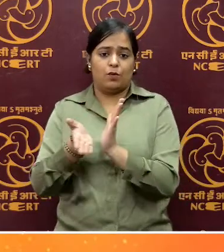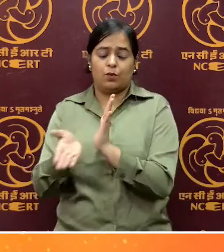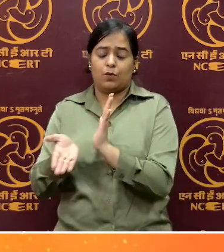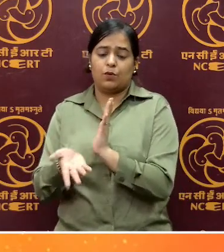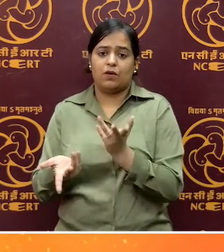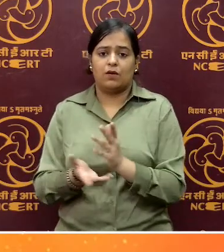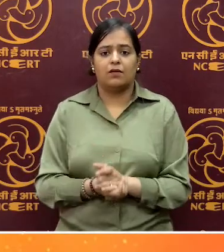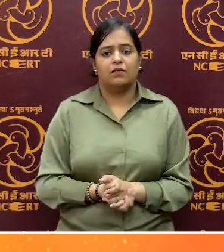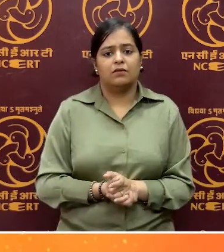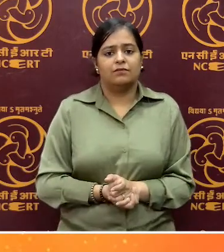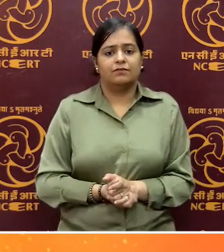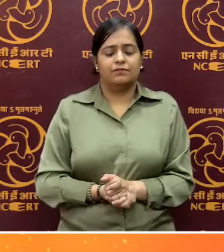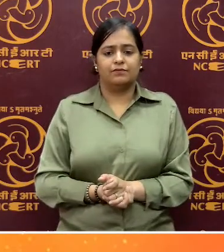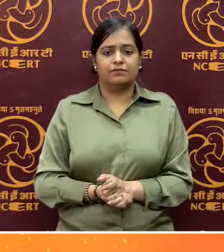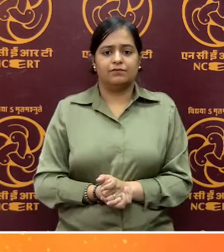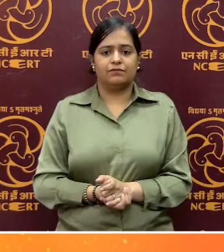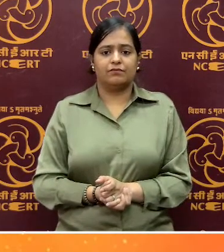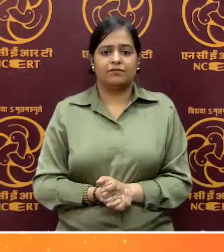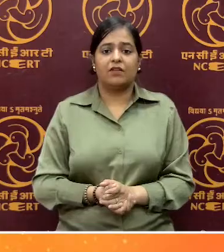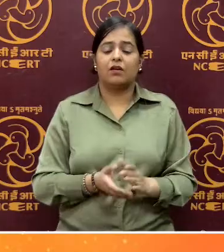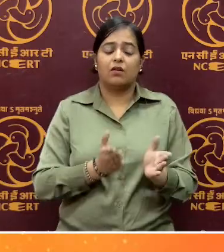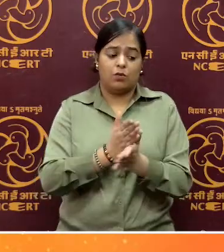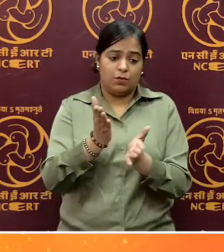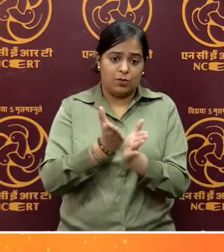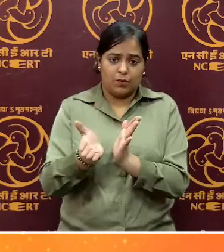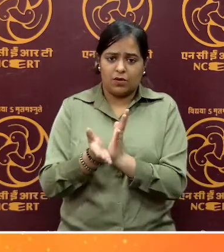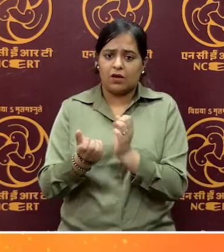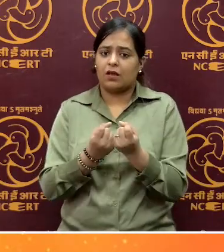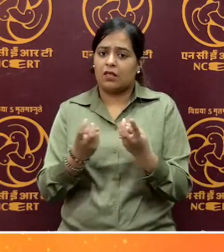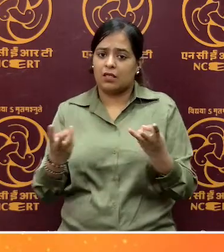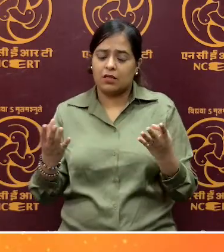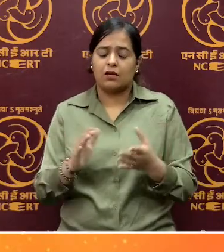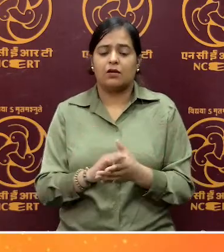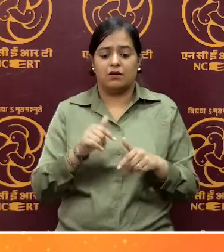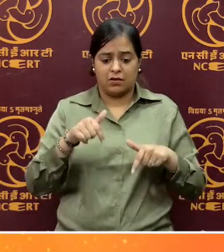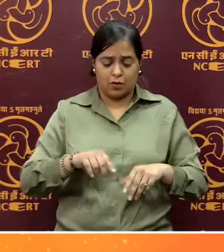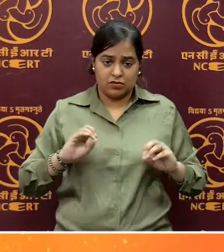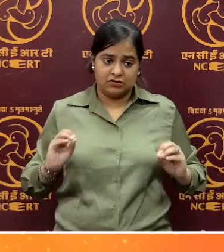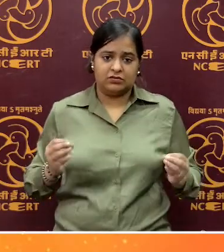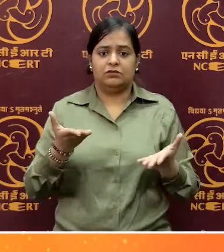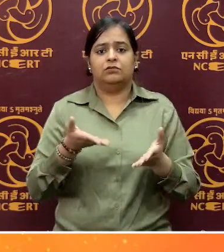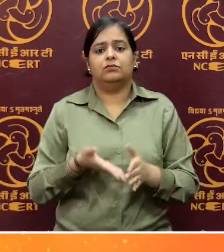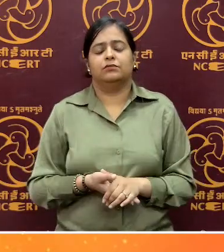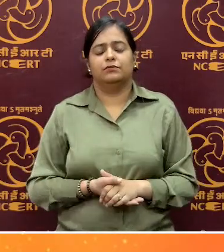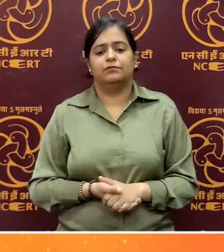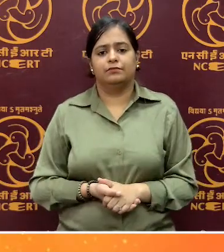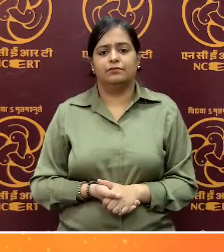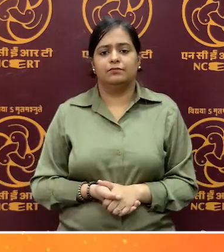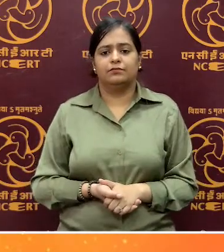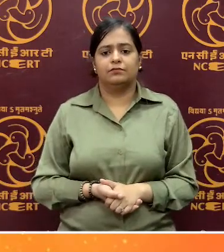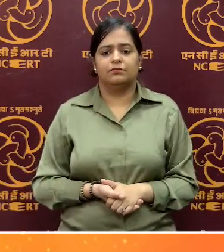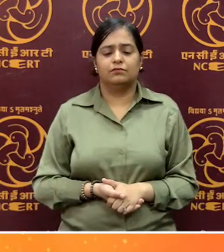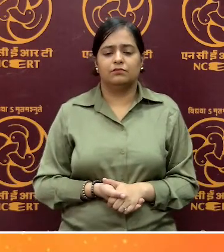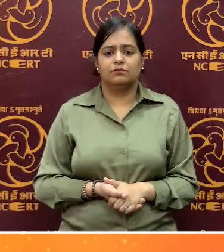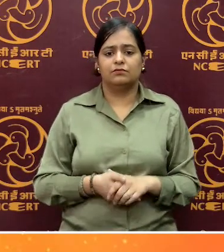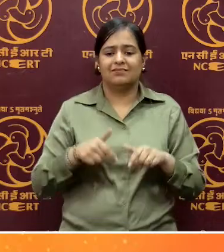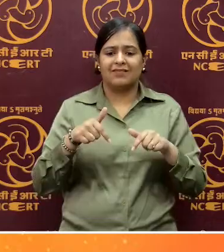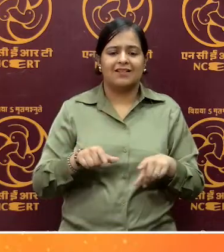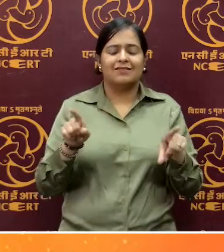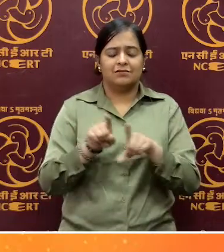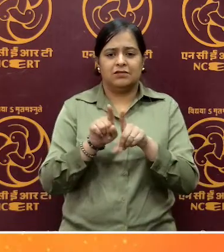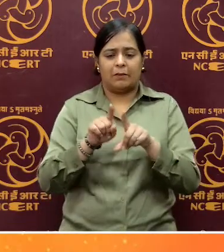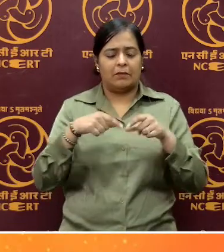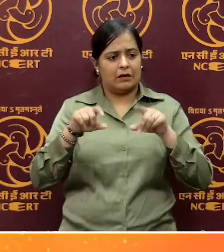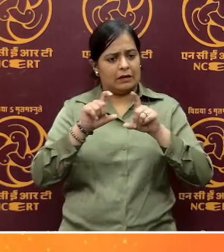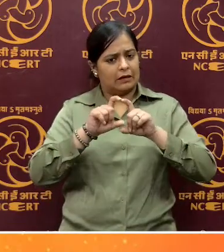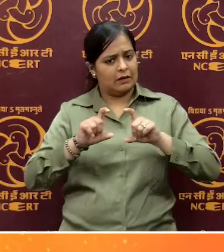we differentiate different types? Types of vectors starts from co-initial vectors. Co-initial vectors, it is very clear